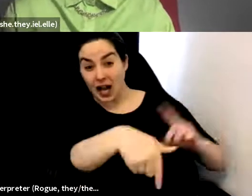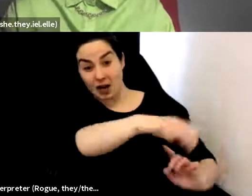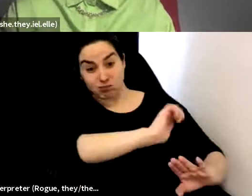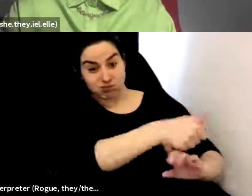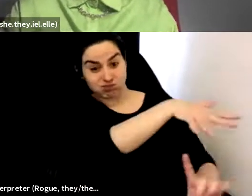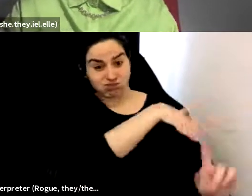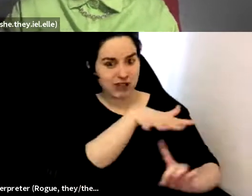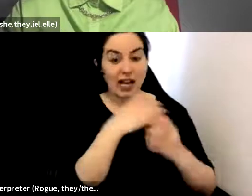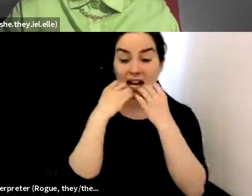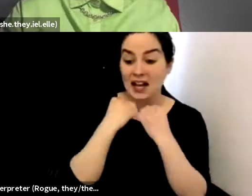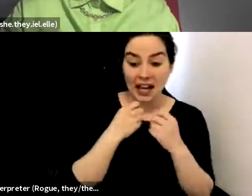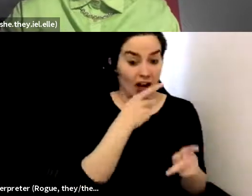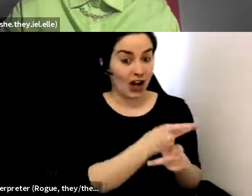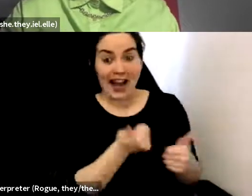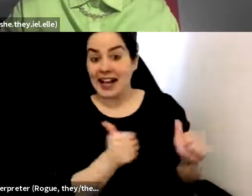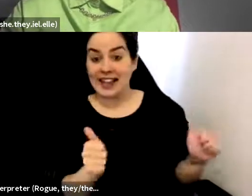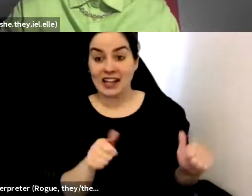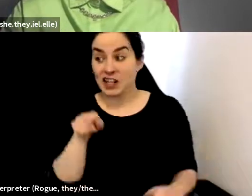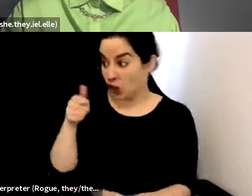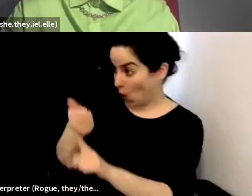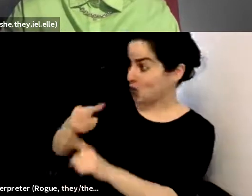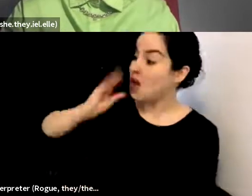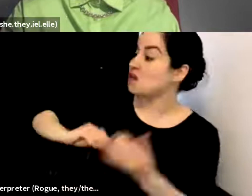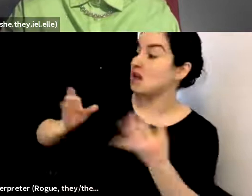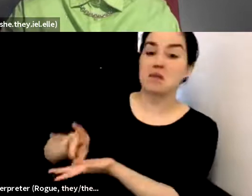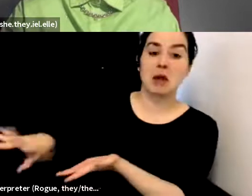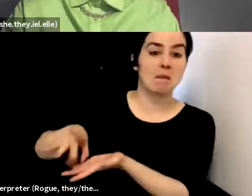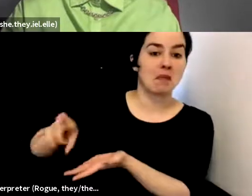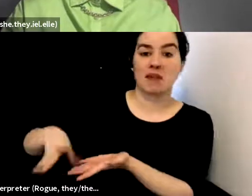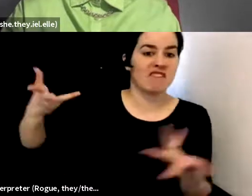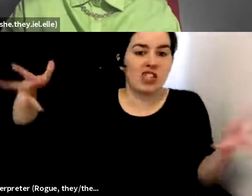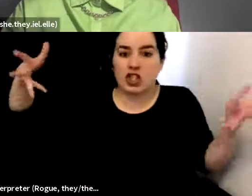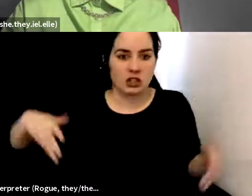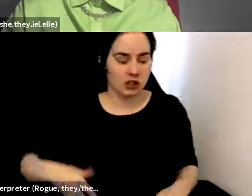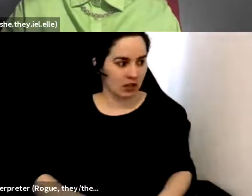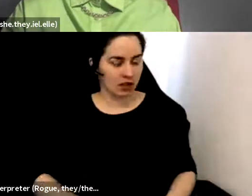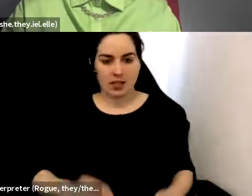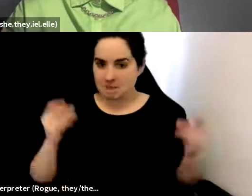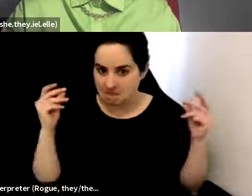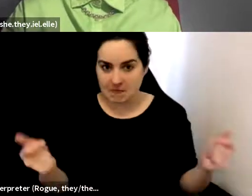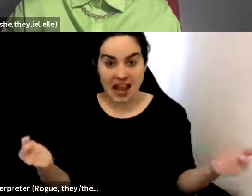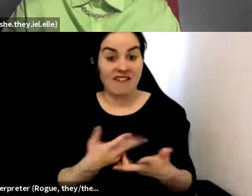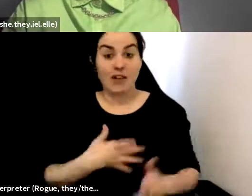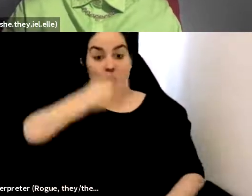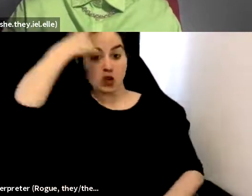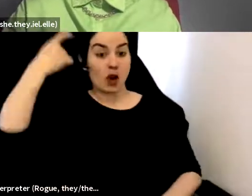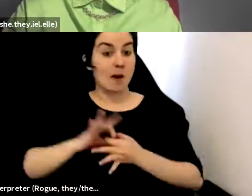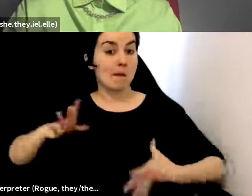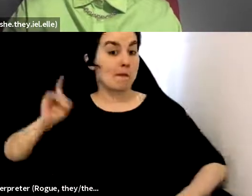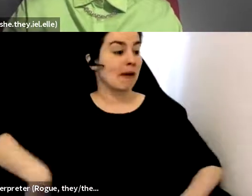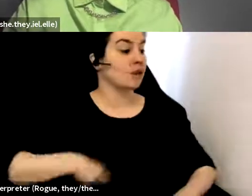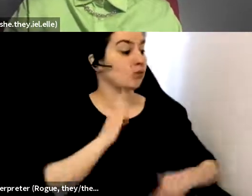for anything that you might be going through, that it was immediate as you come into the space, leaving your trauma at the door, which is